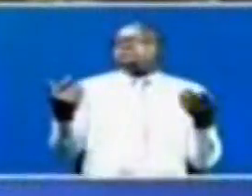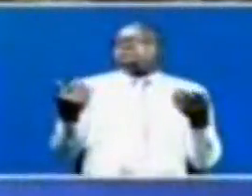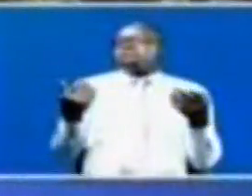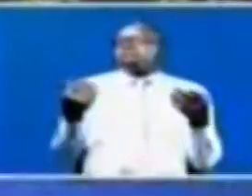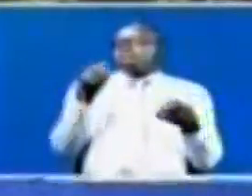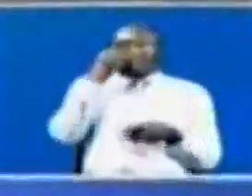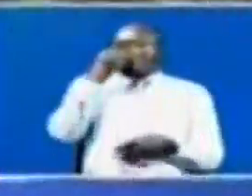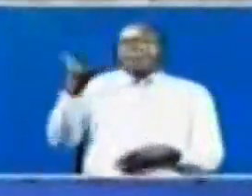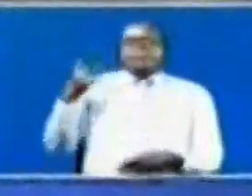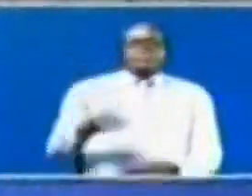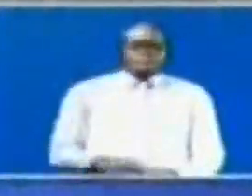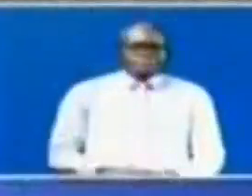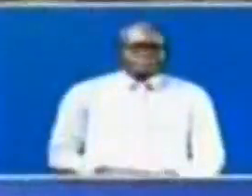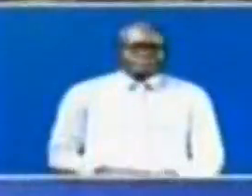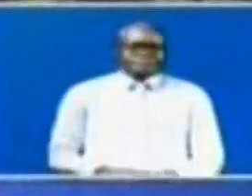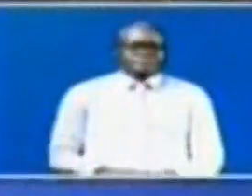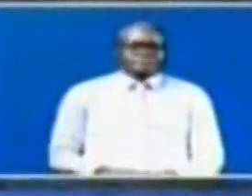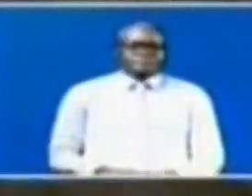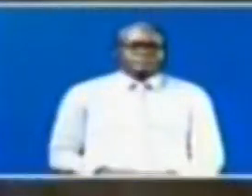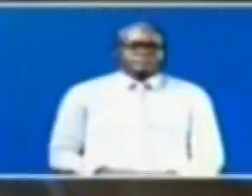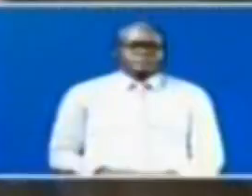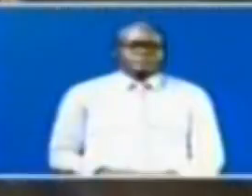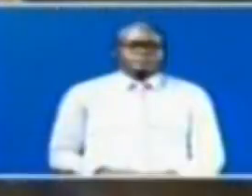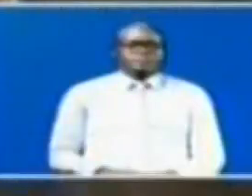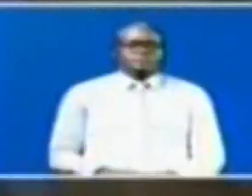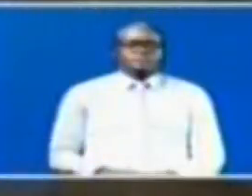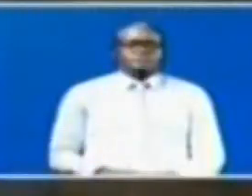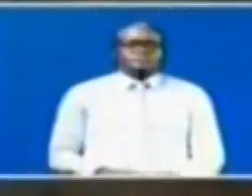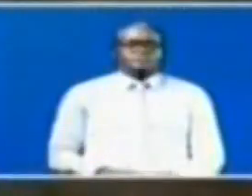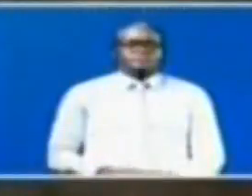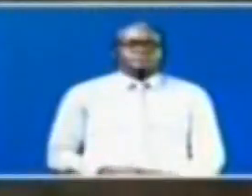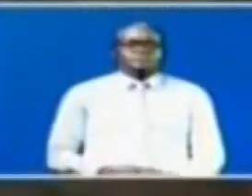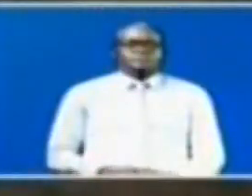disappearances. Brian Obuya, KTN News.